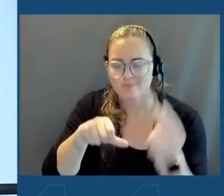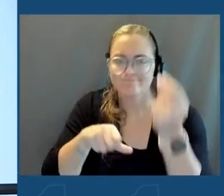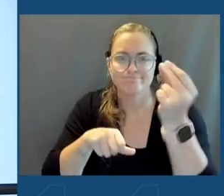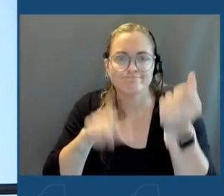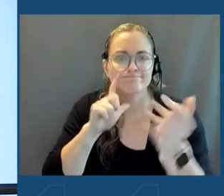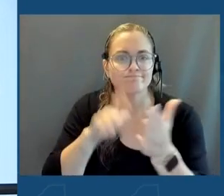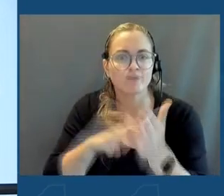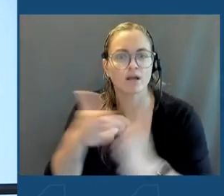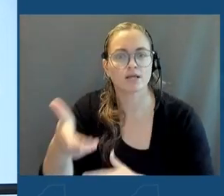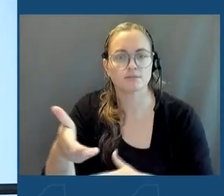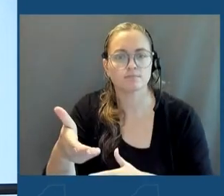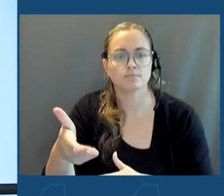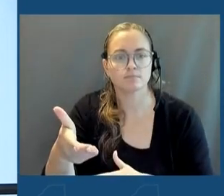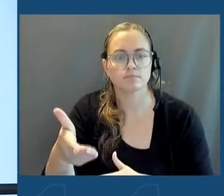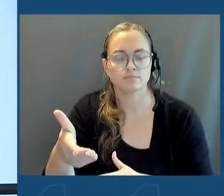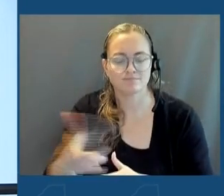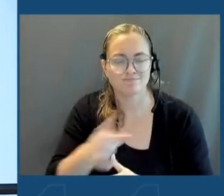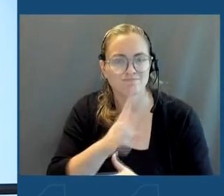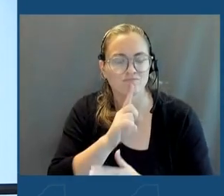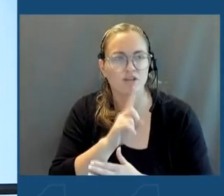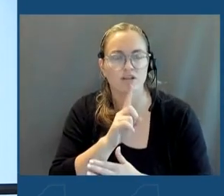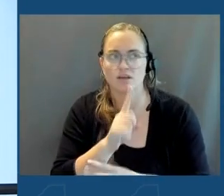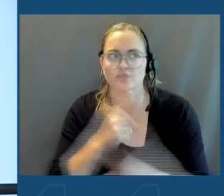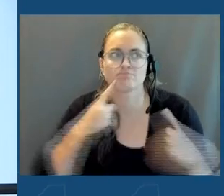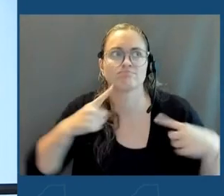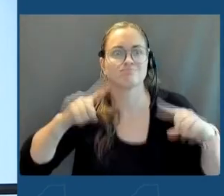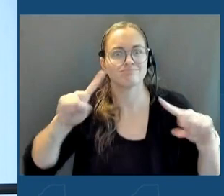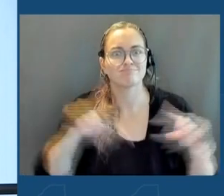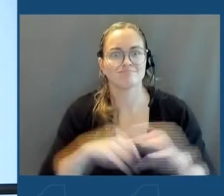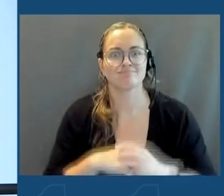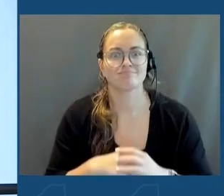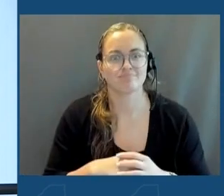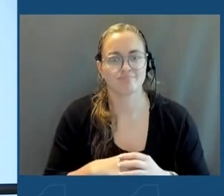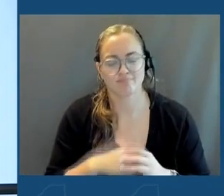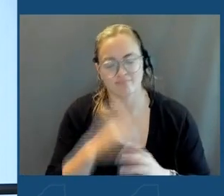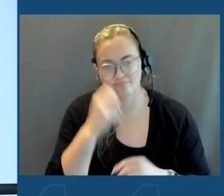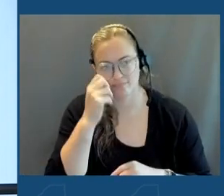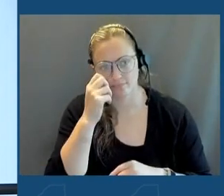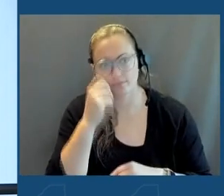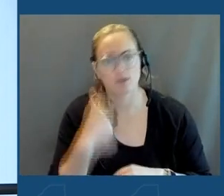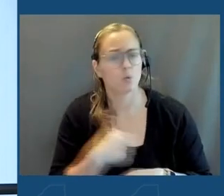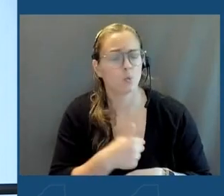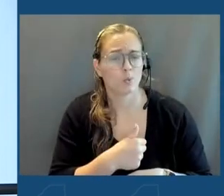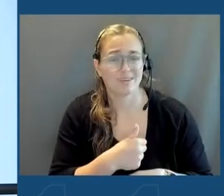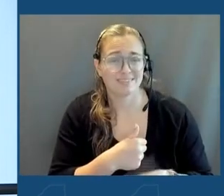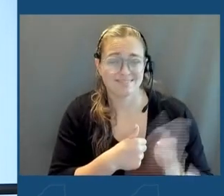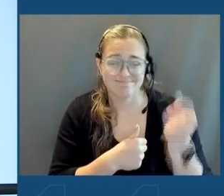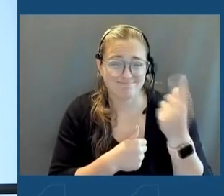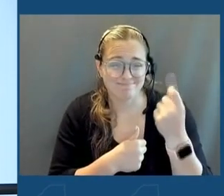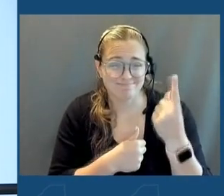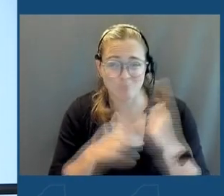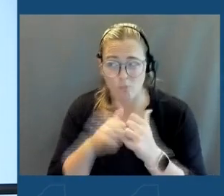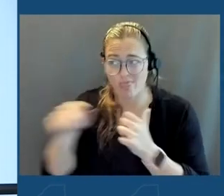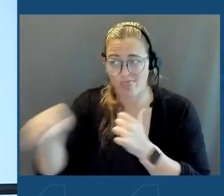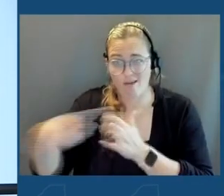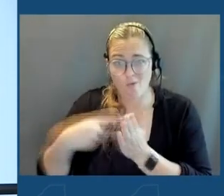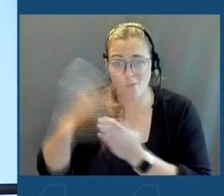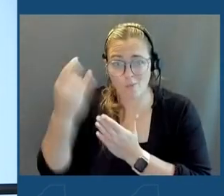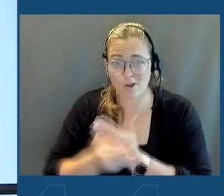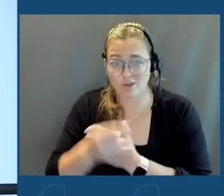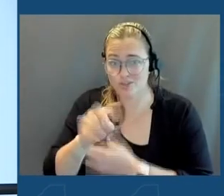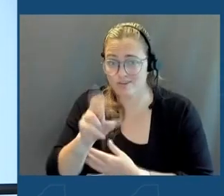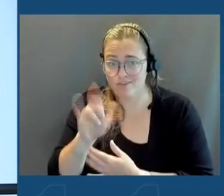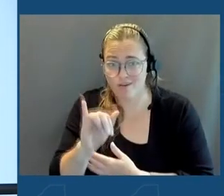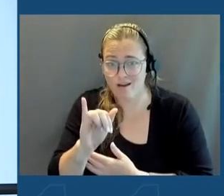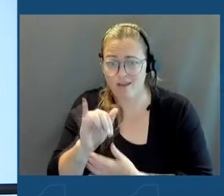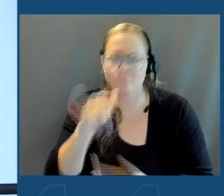it truly made this a reality. It is a fact that we wouldn't be here if it wasn't for the DRI project.